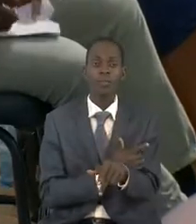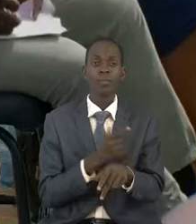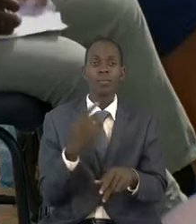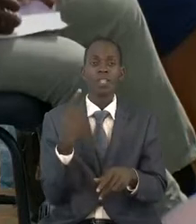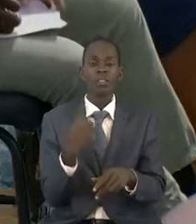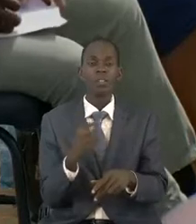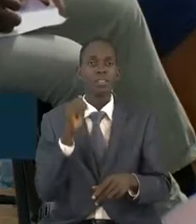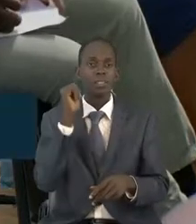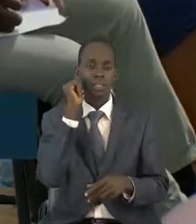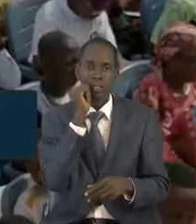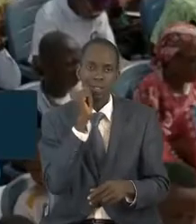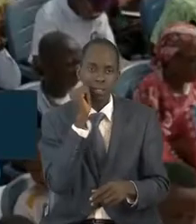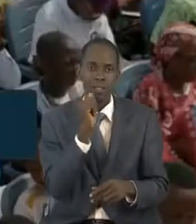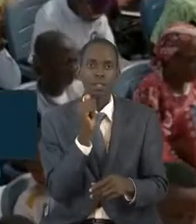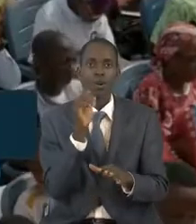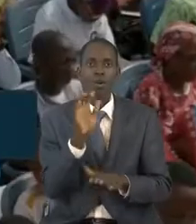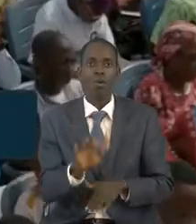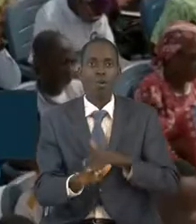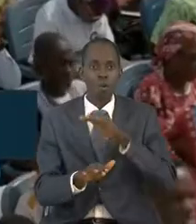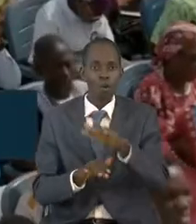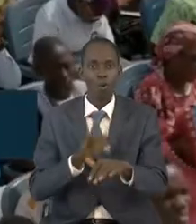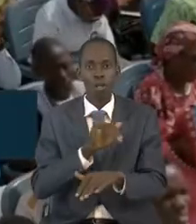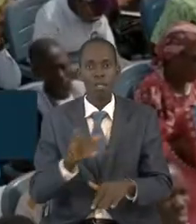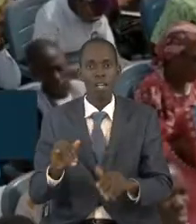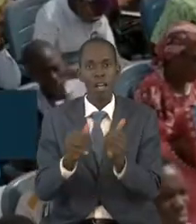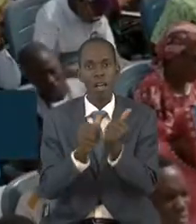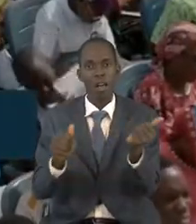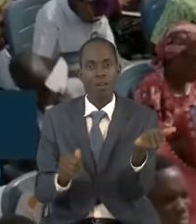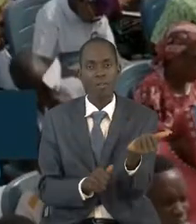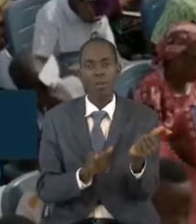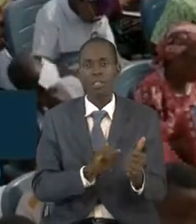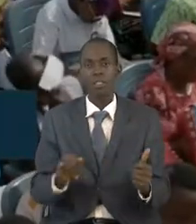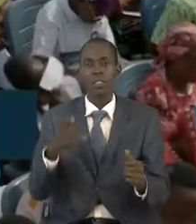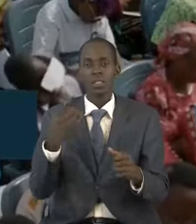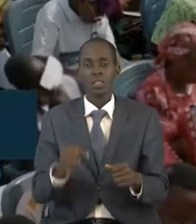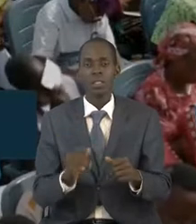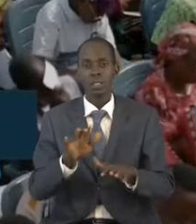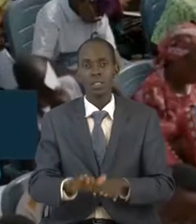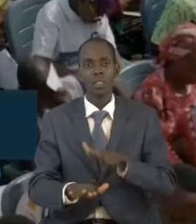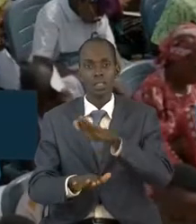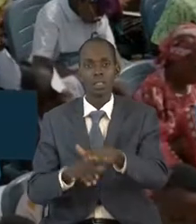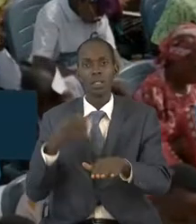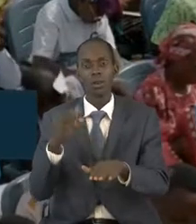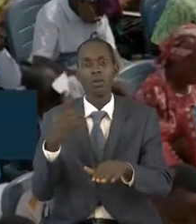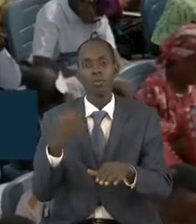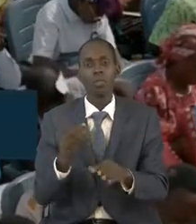daily walking, avoiding the footsteps of the